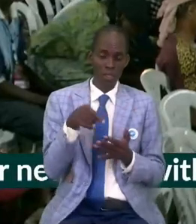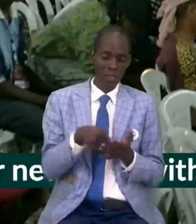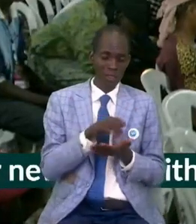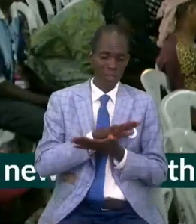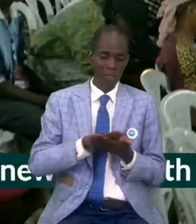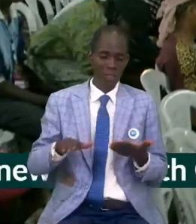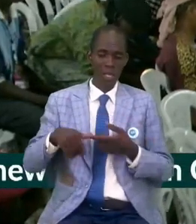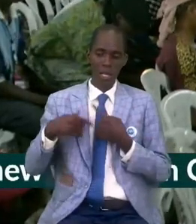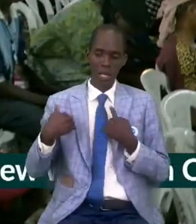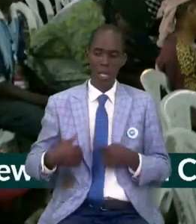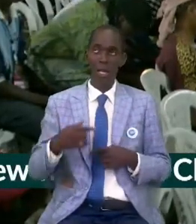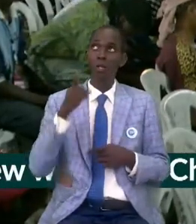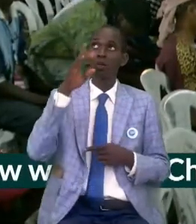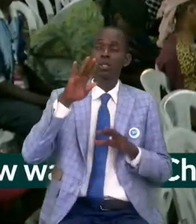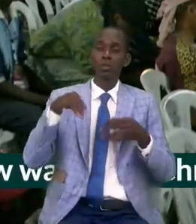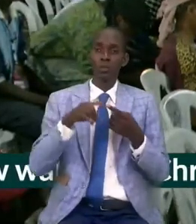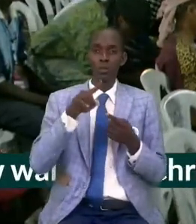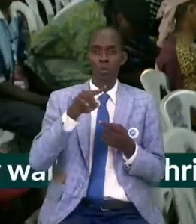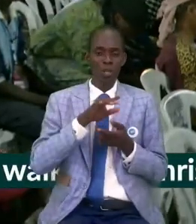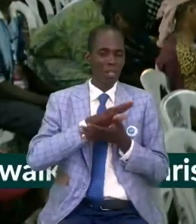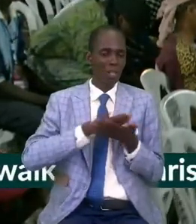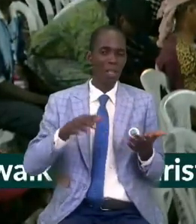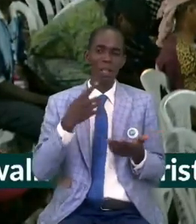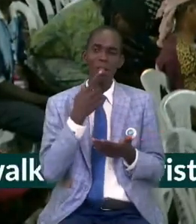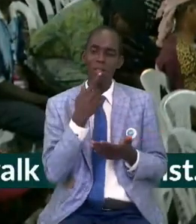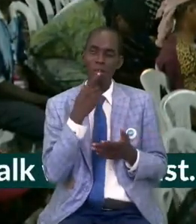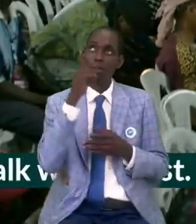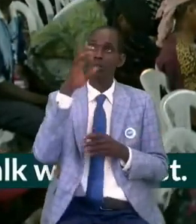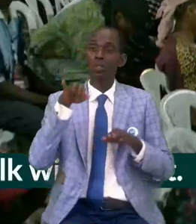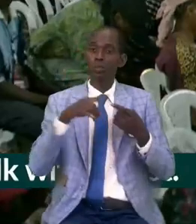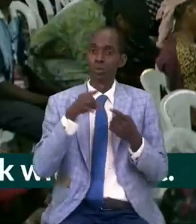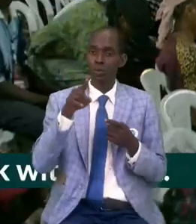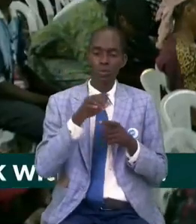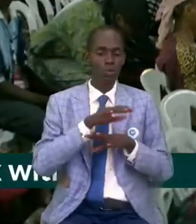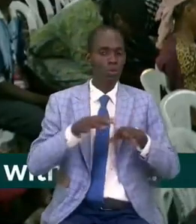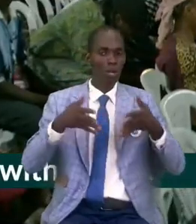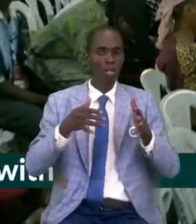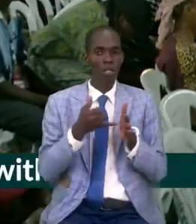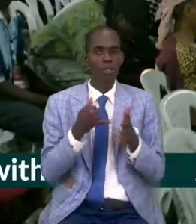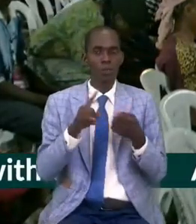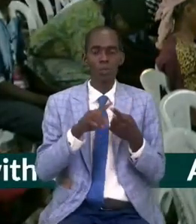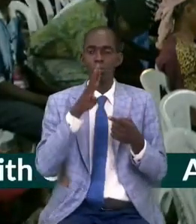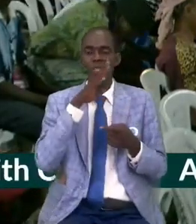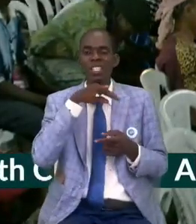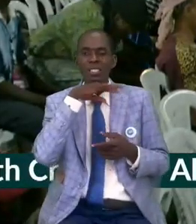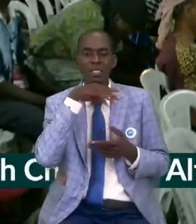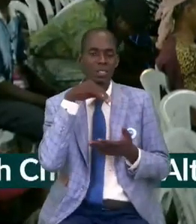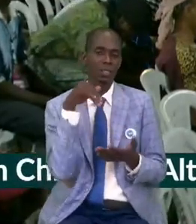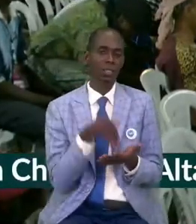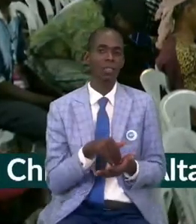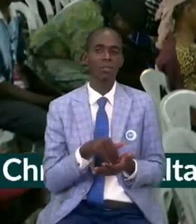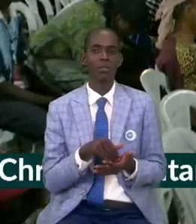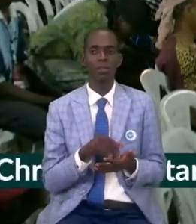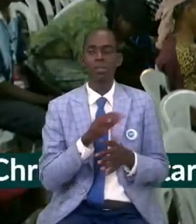be dented. I don't want my heart to be stained again. I don't want to continue with the unclean heart,